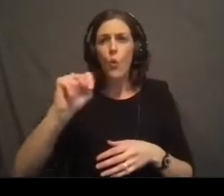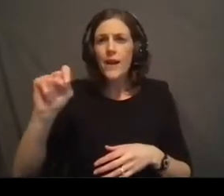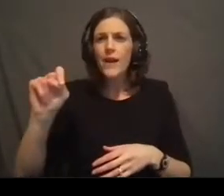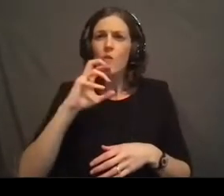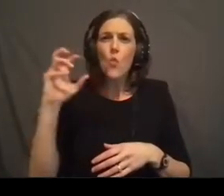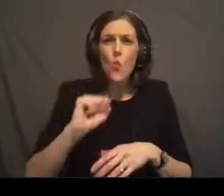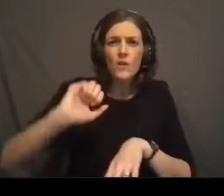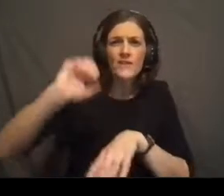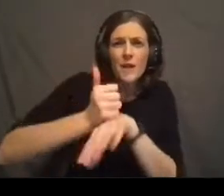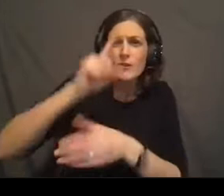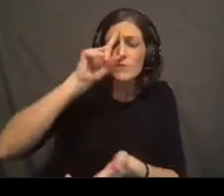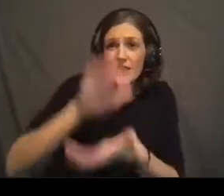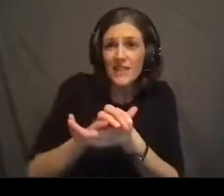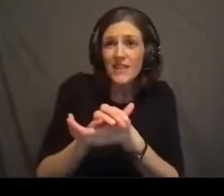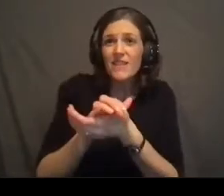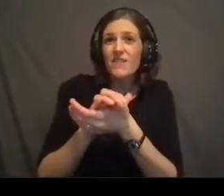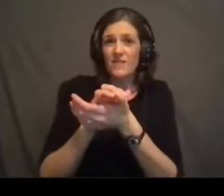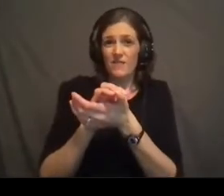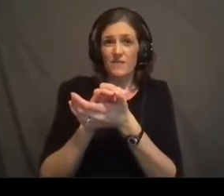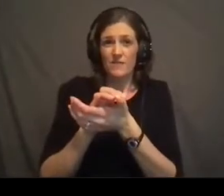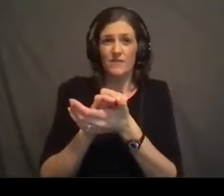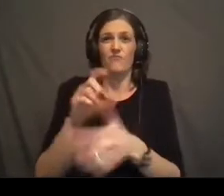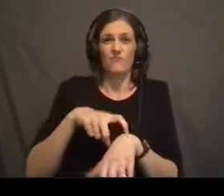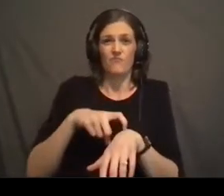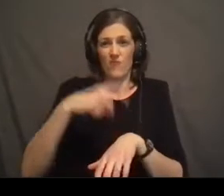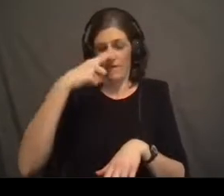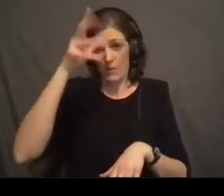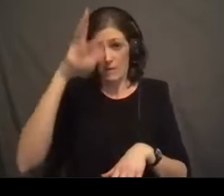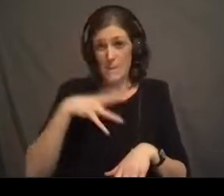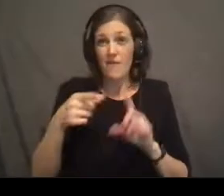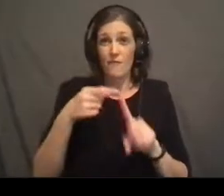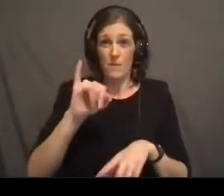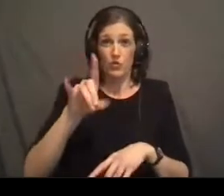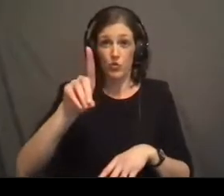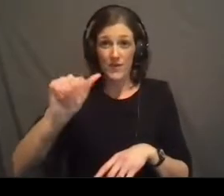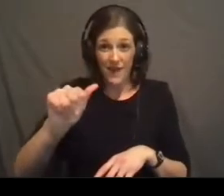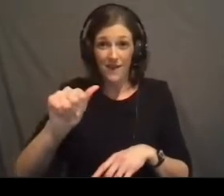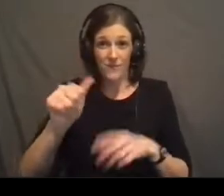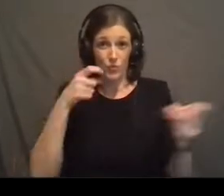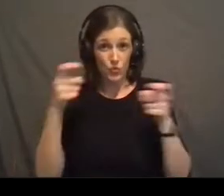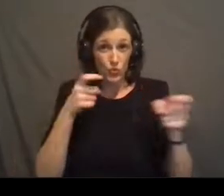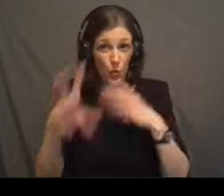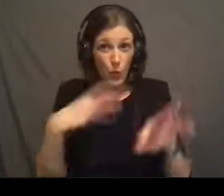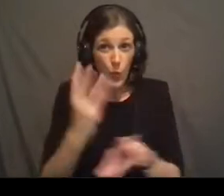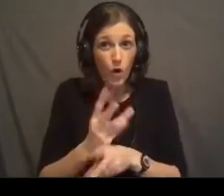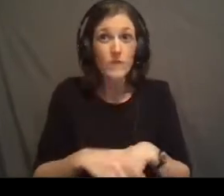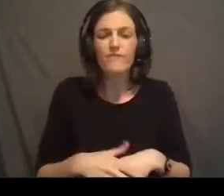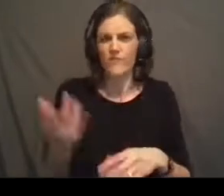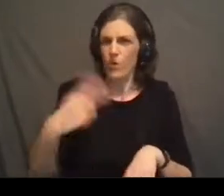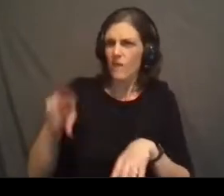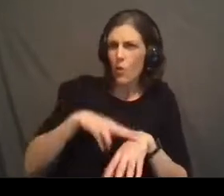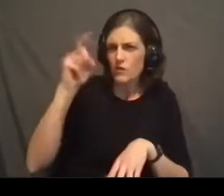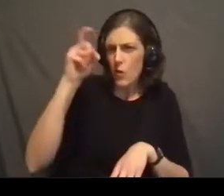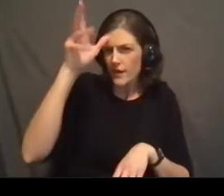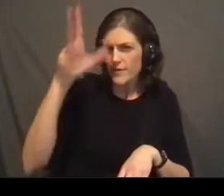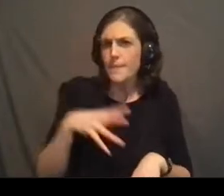established belief that it was fated at the time for men coming from Judea to rule the world." So, of course, the wise men